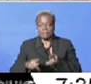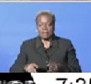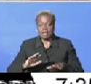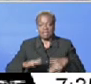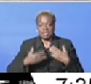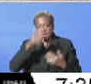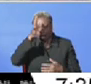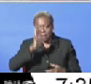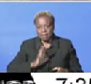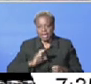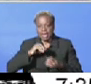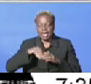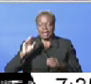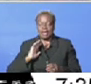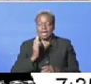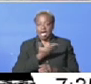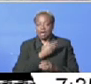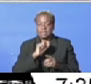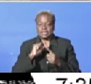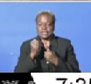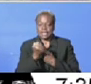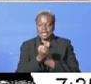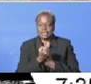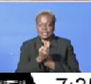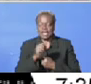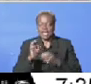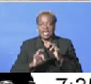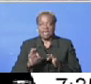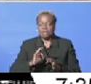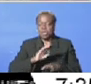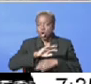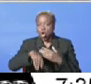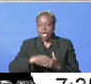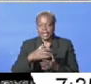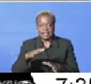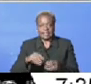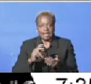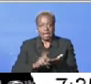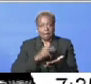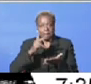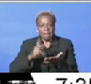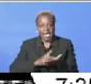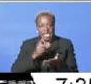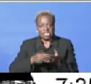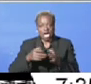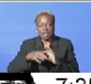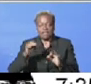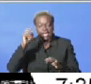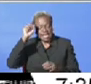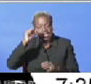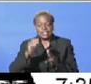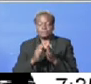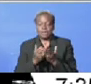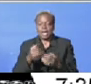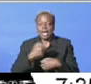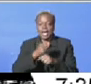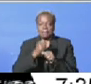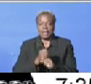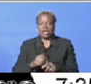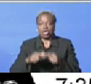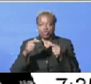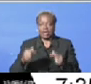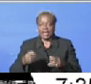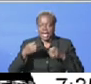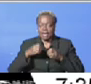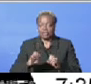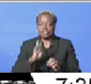our society. And I think if we all take a page from his book and we all, you know, make a greater effort to be a